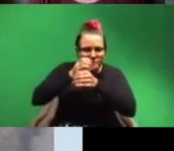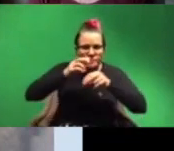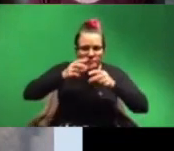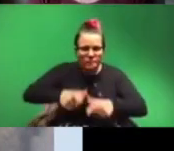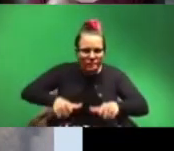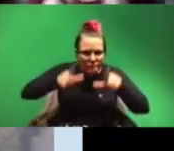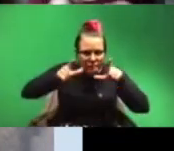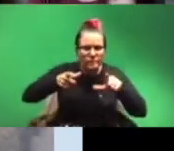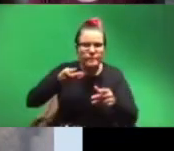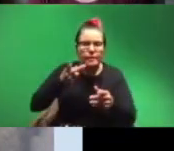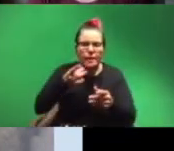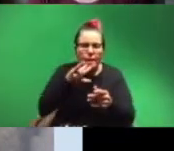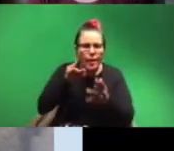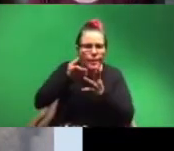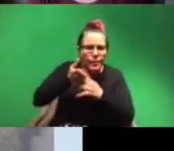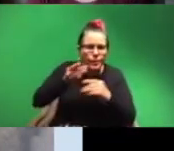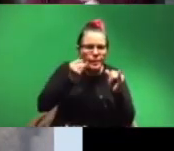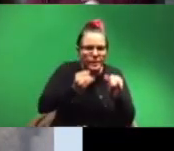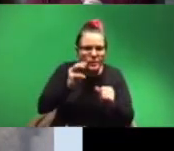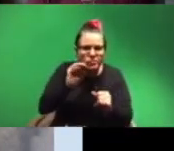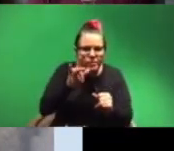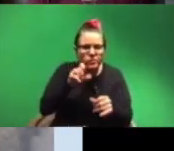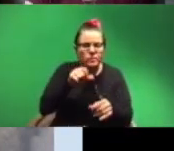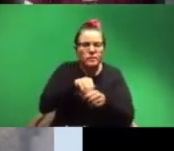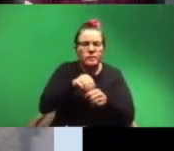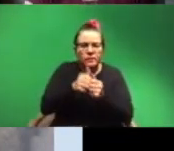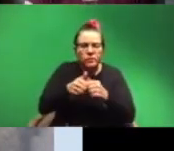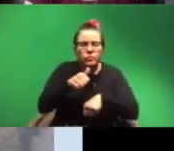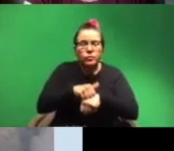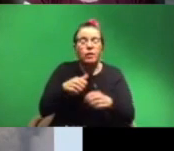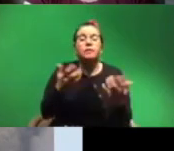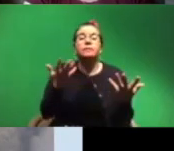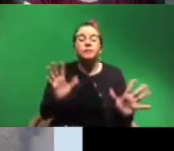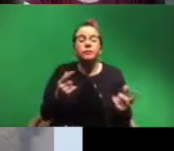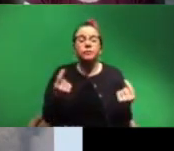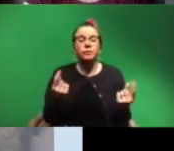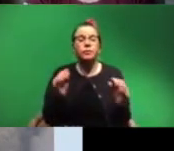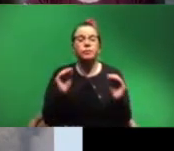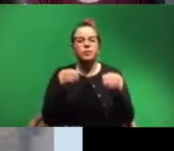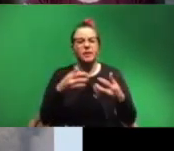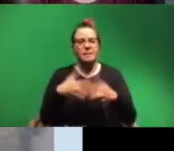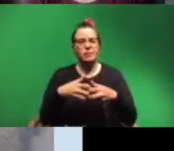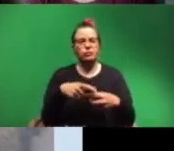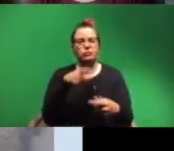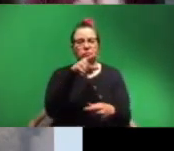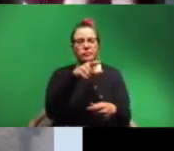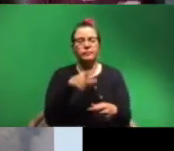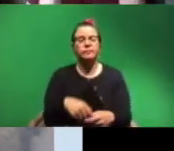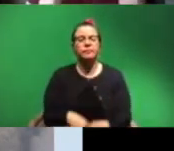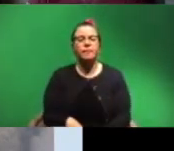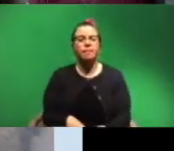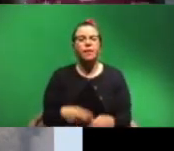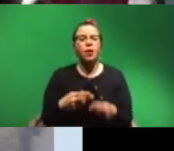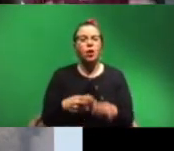light through them and look at the individual minerals. And then what I did is I put it in this machine here. So this is called a